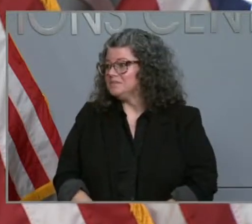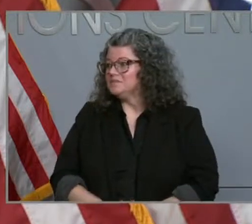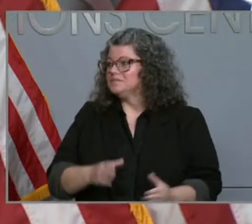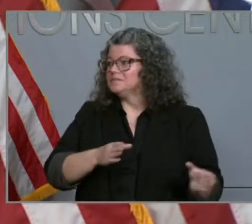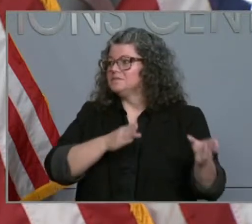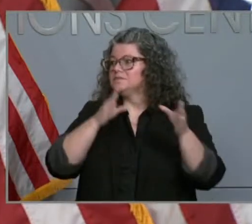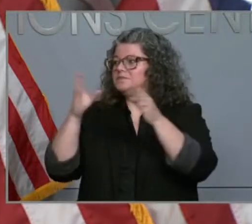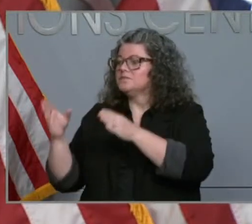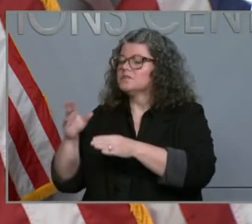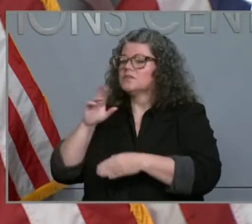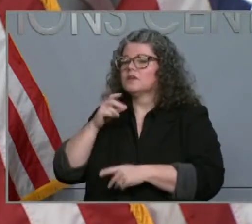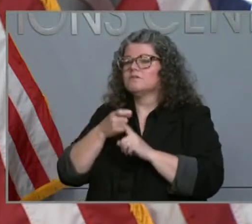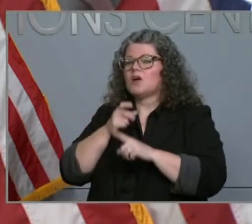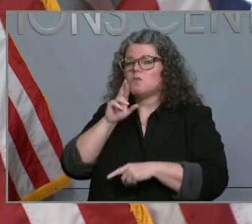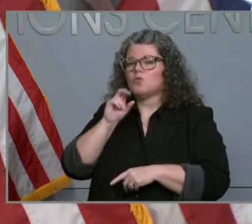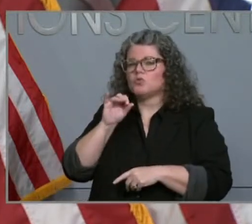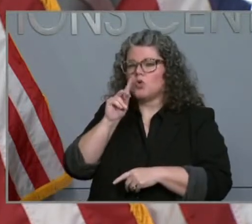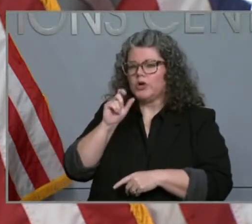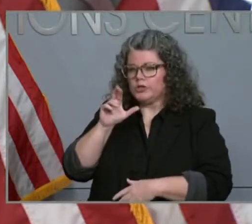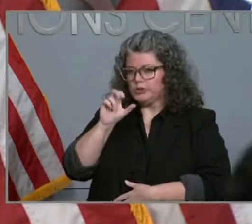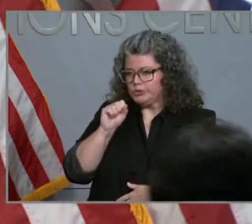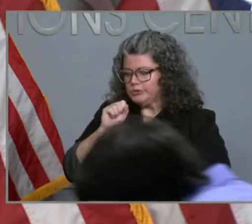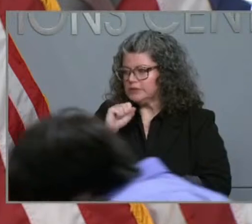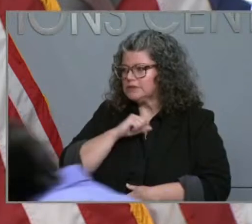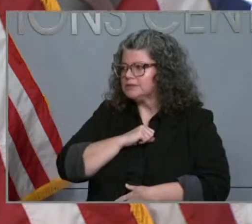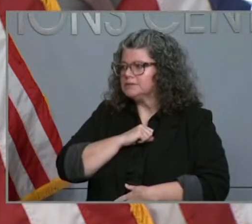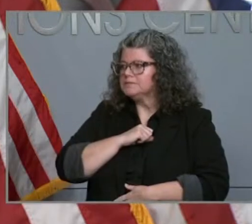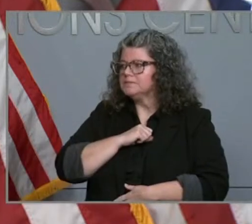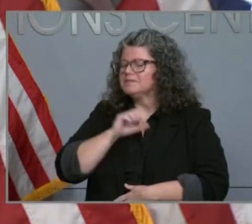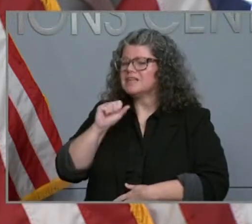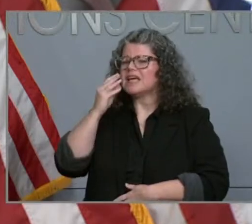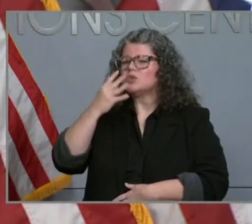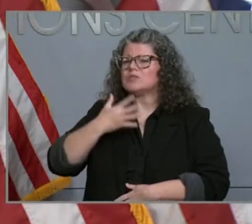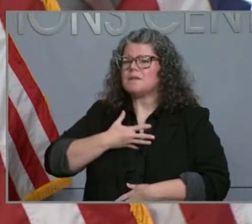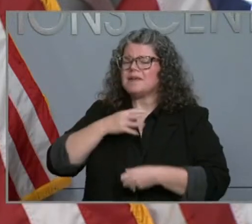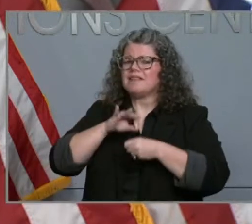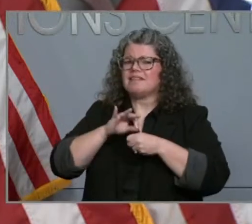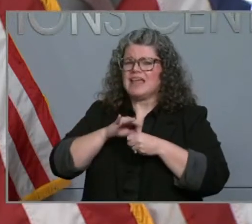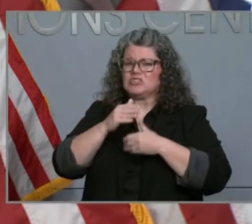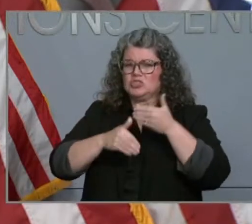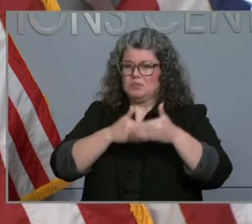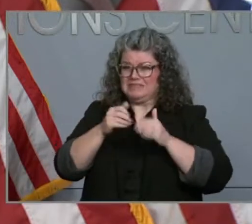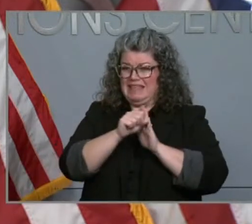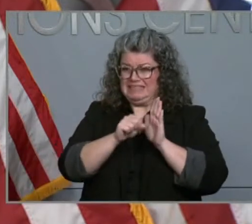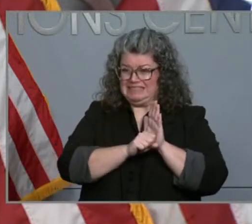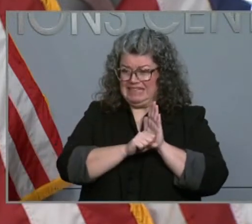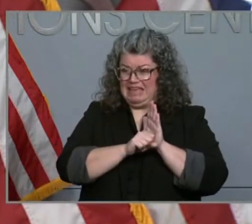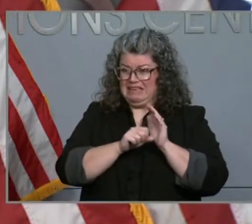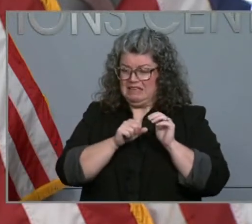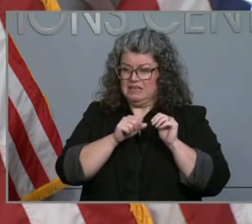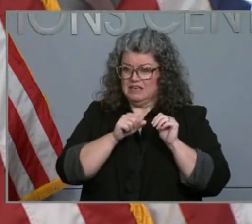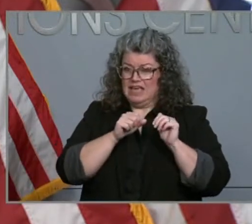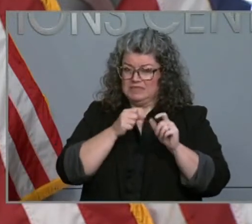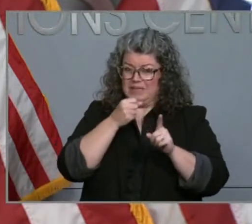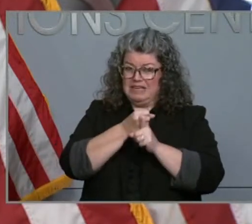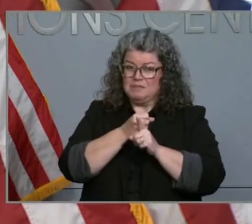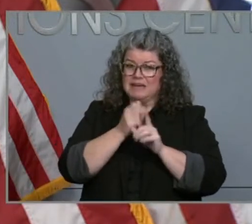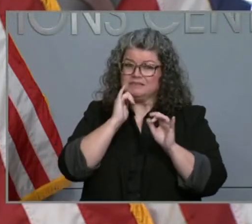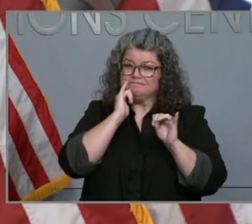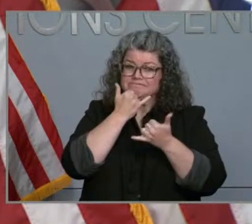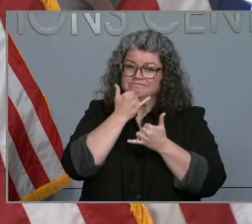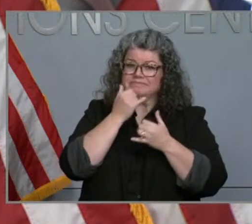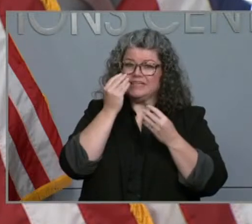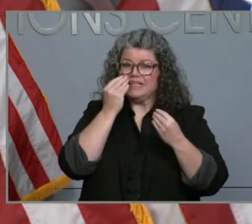Koster from Reuters. Thank you for the opportunity. Can you speak to whether the state's election process has been impacted by the misinformation